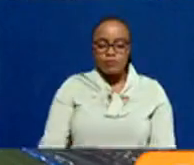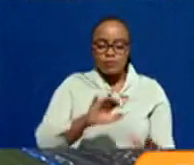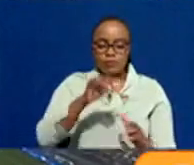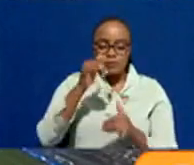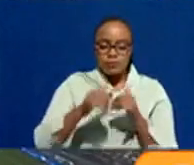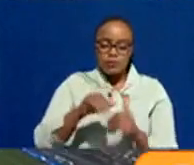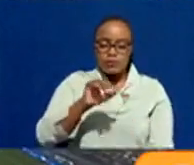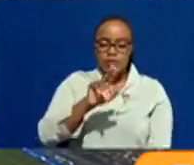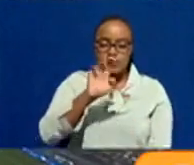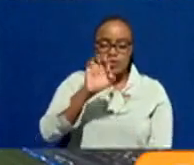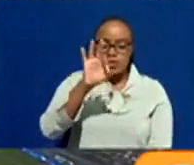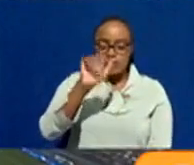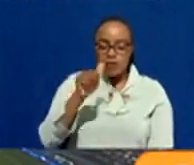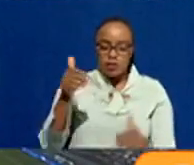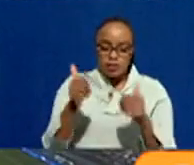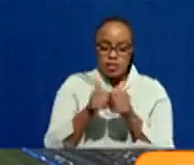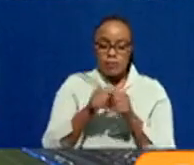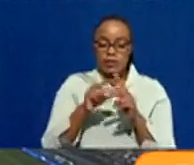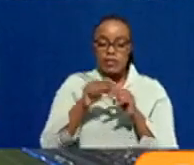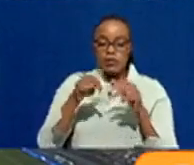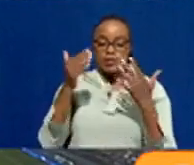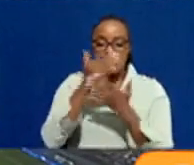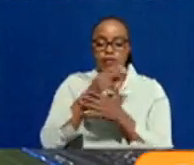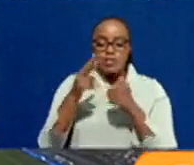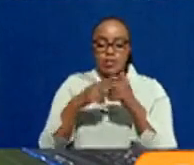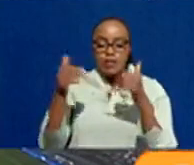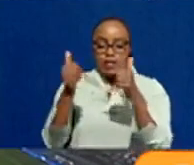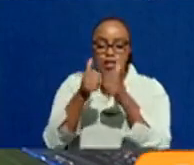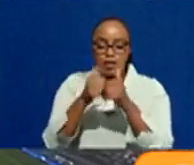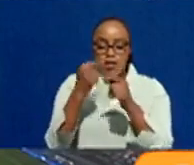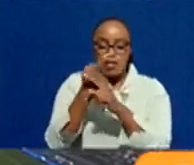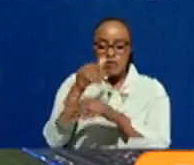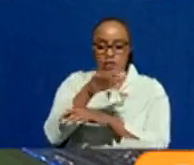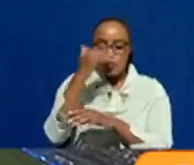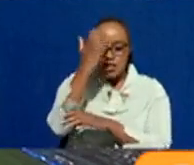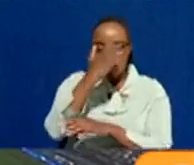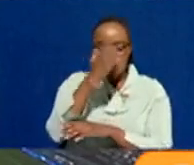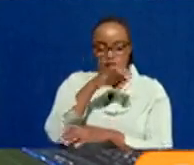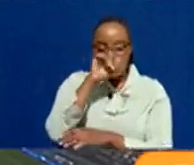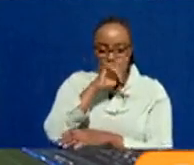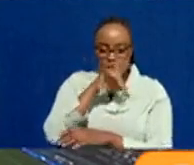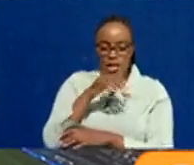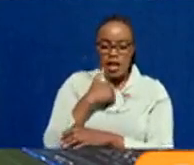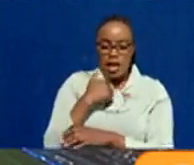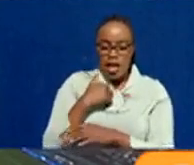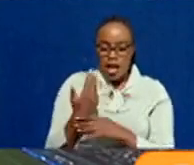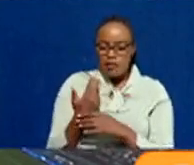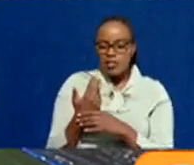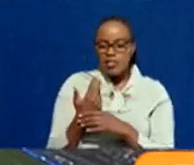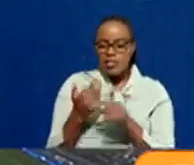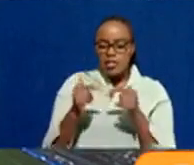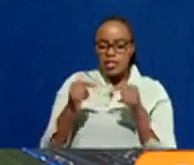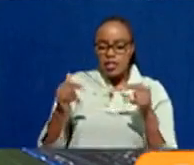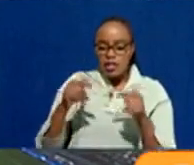And finally, the UEFA Champions League matches resume tonight with 7 matches lined up across Europe. Tottenham Hotspur has a tricky away fixture against